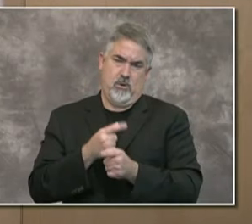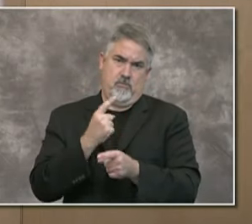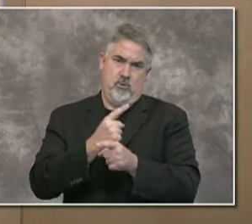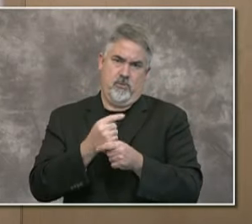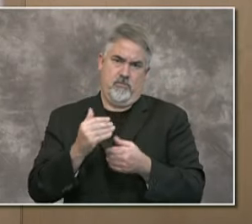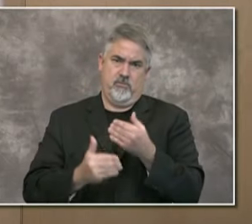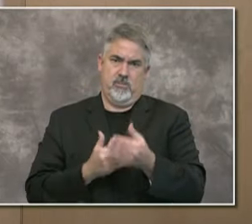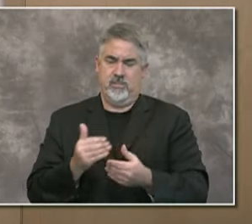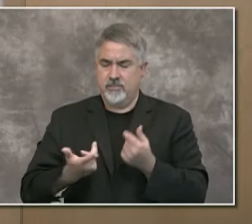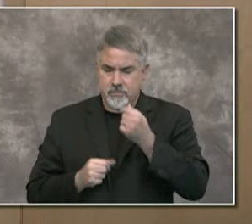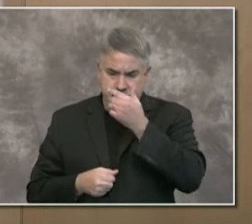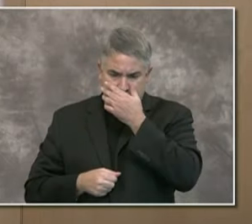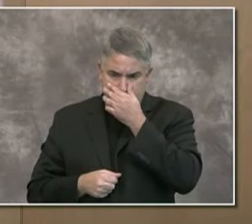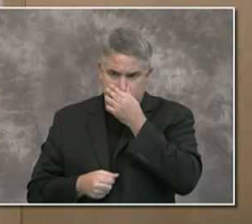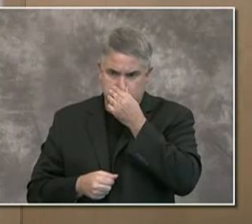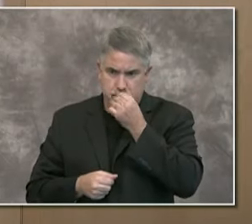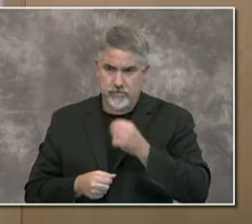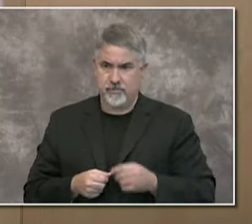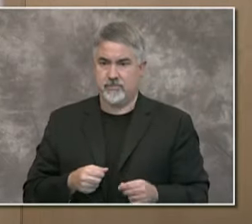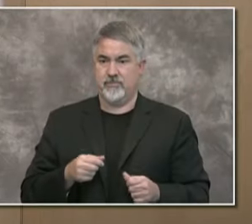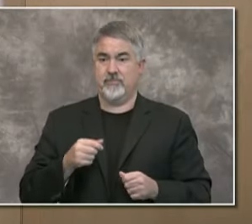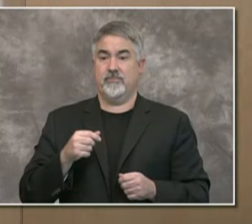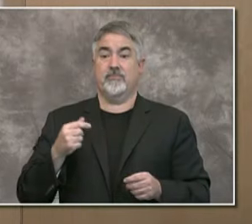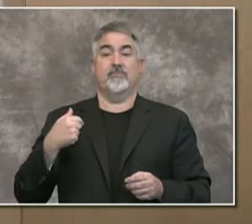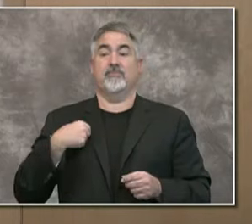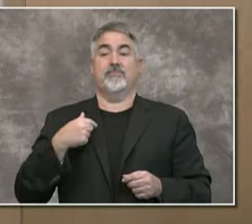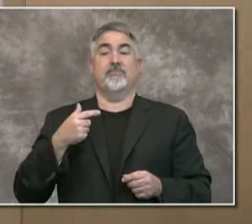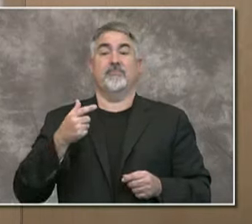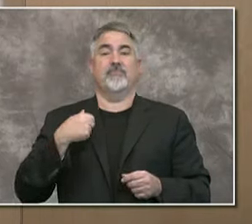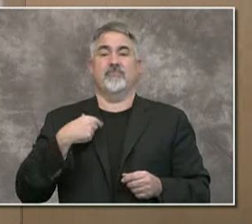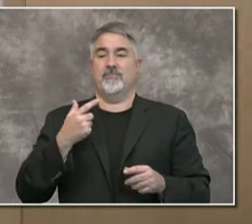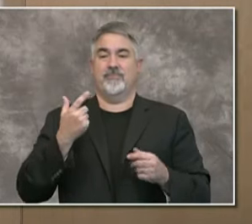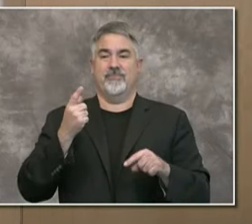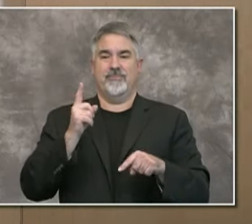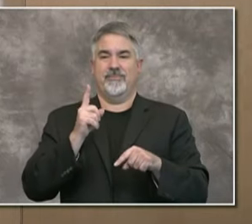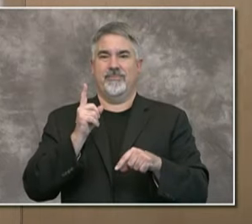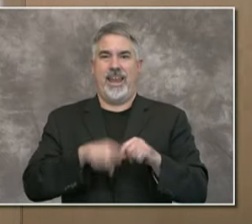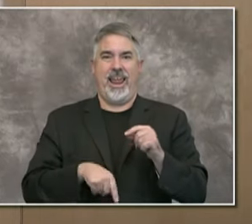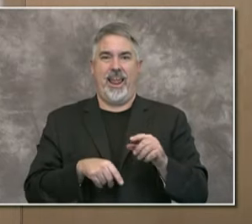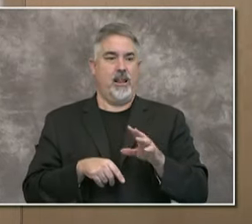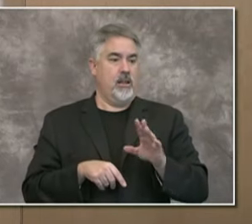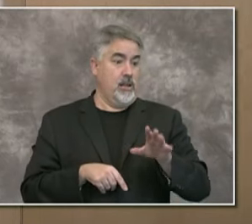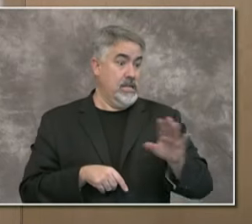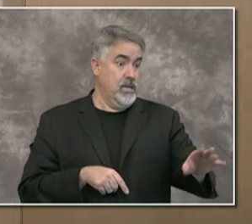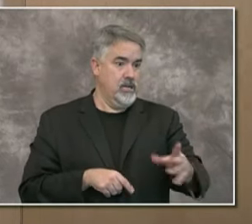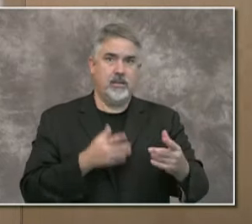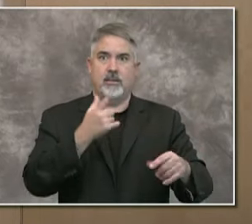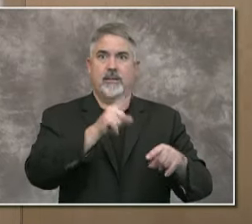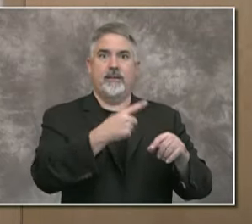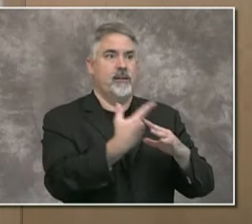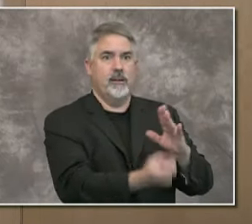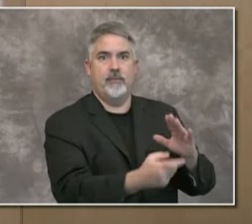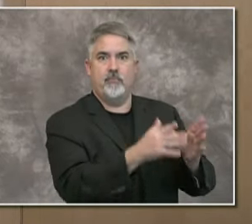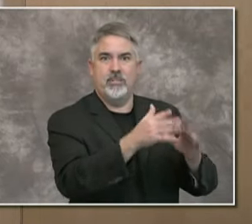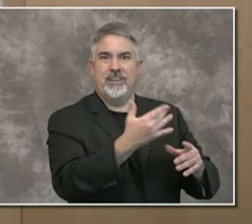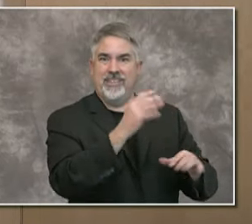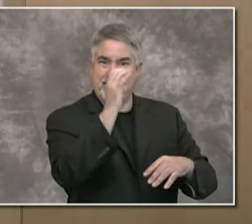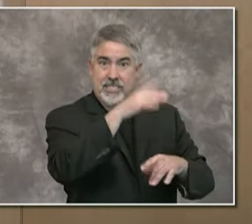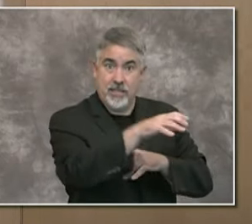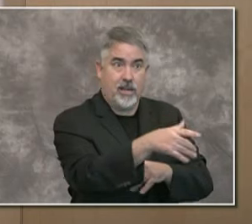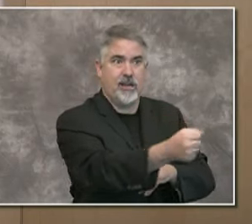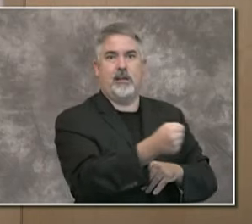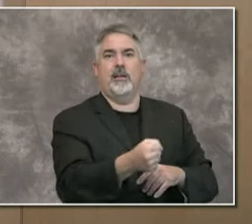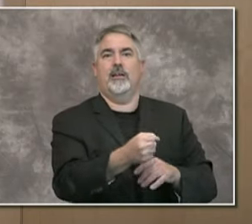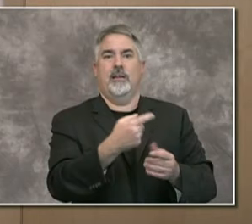be able to reach the individuals for various and sundry of reasons, but that is our process with all of our